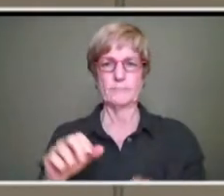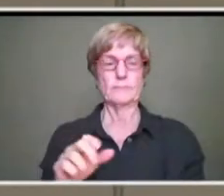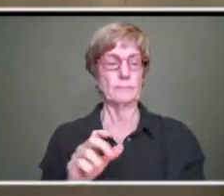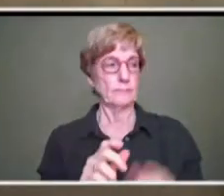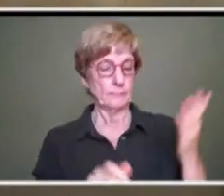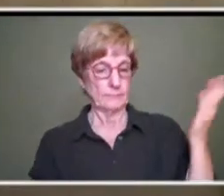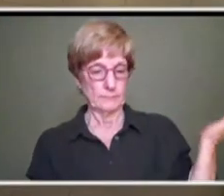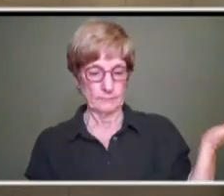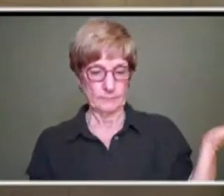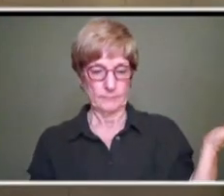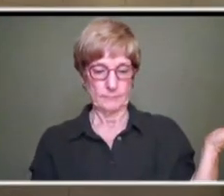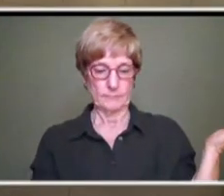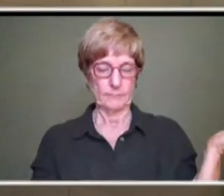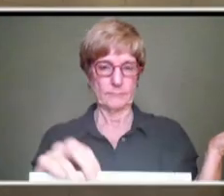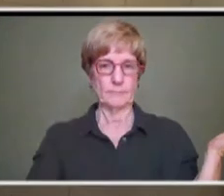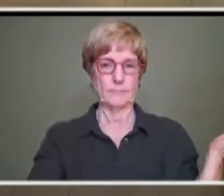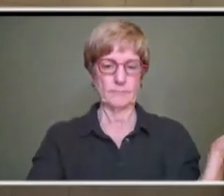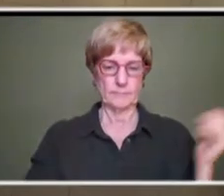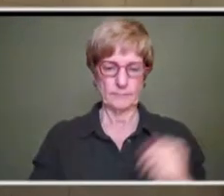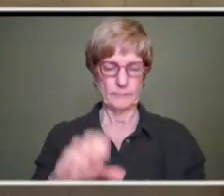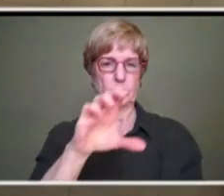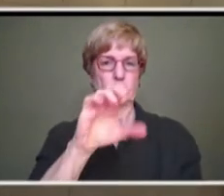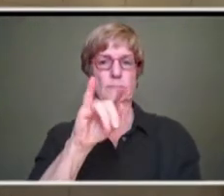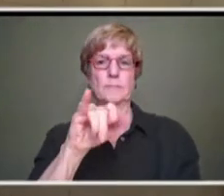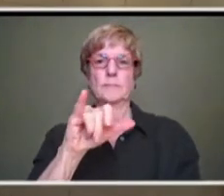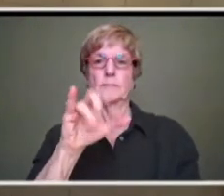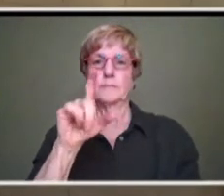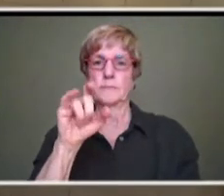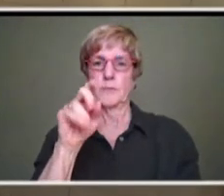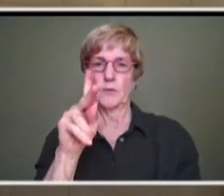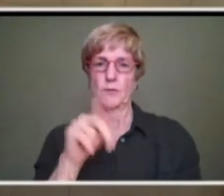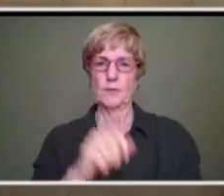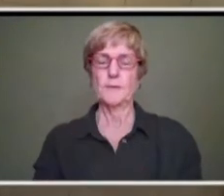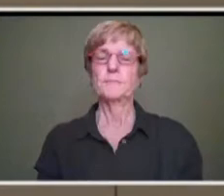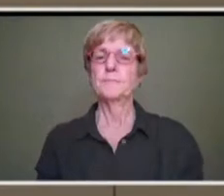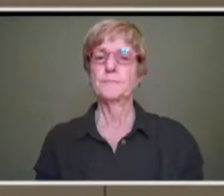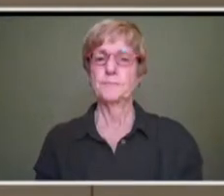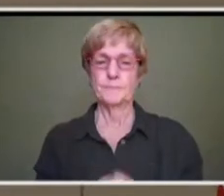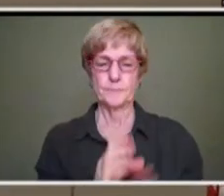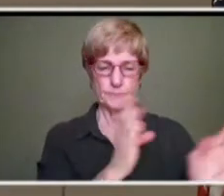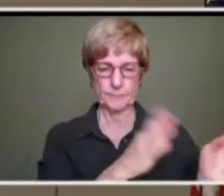with the deputy City Clerk Billy times Deputy C Clerk